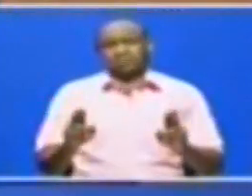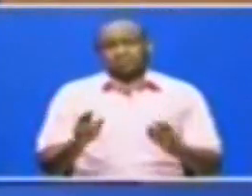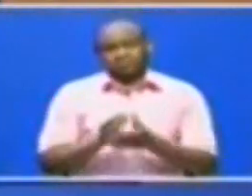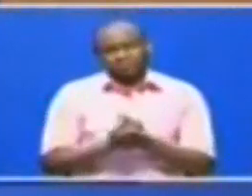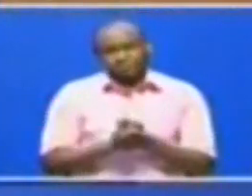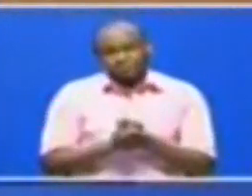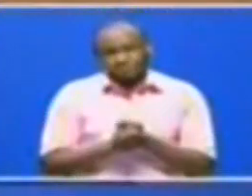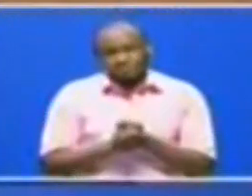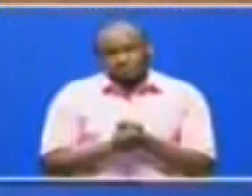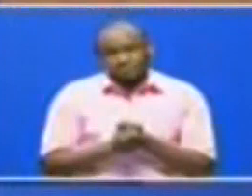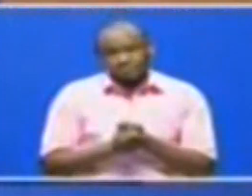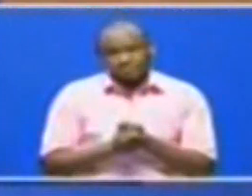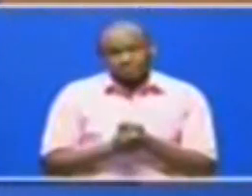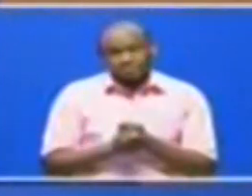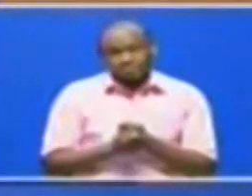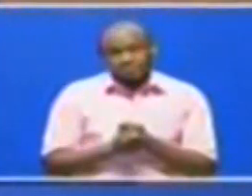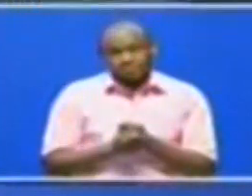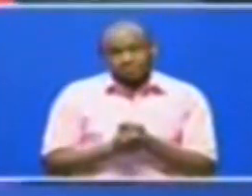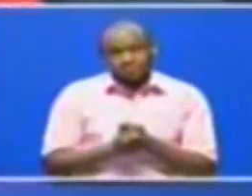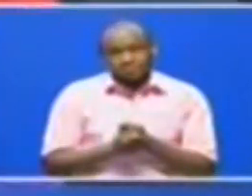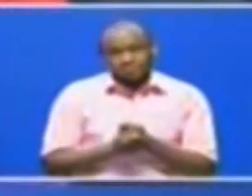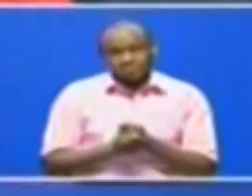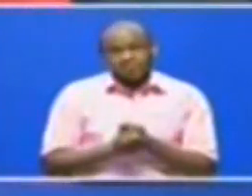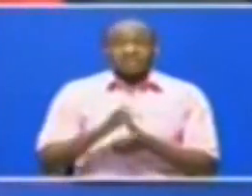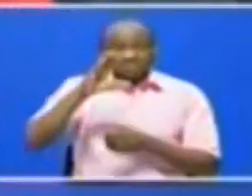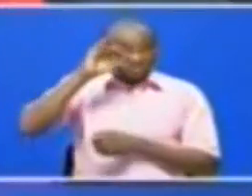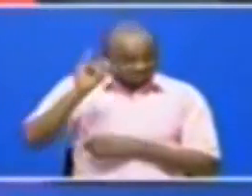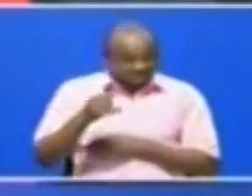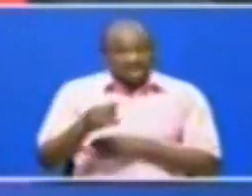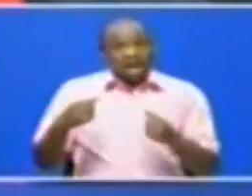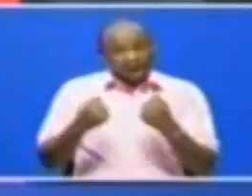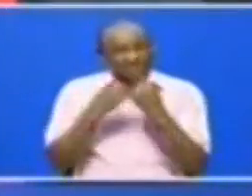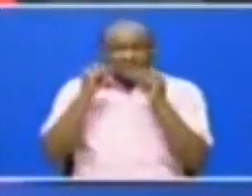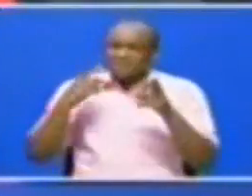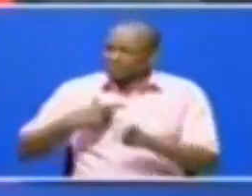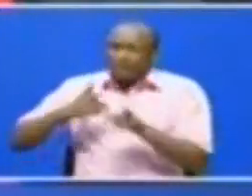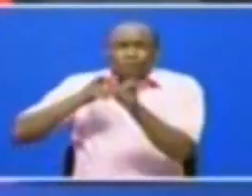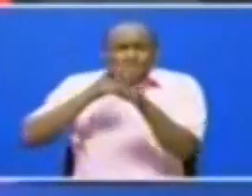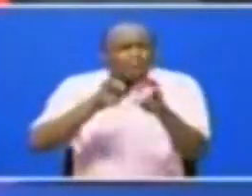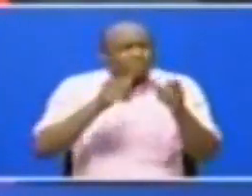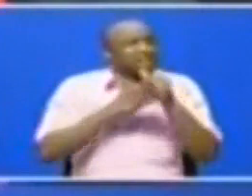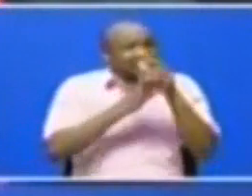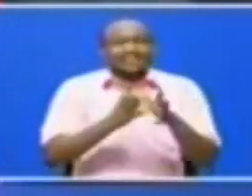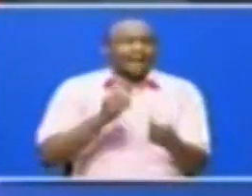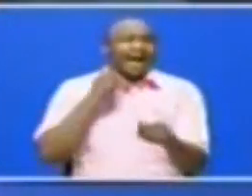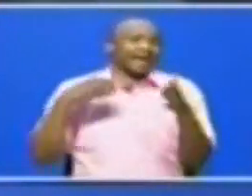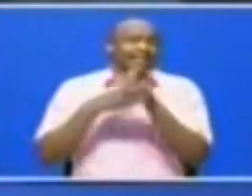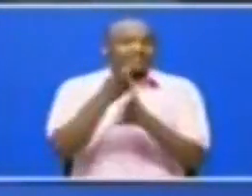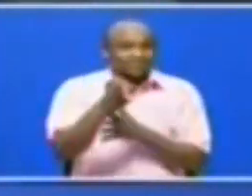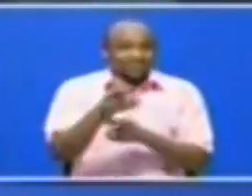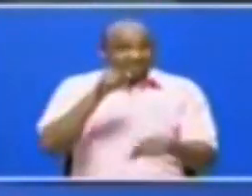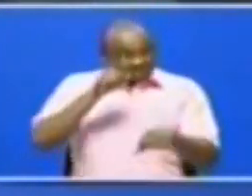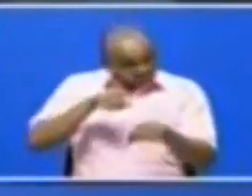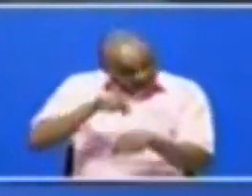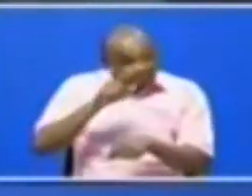that there is peace in this country. Mbarage has faced a barrage of attacks from top country leadership as the chief steward